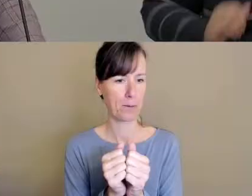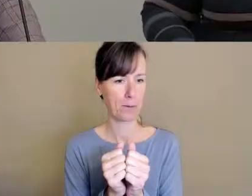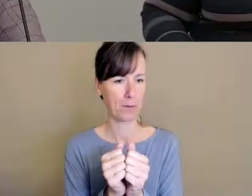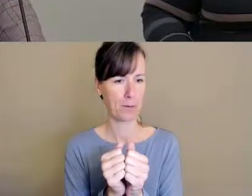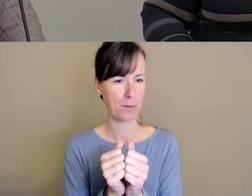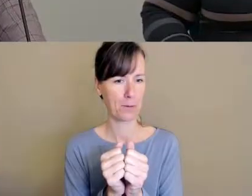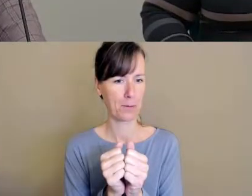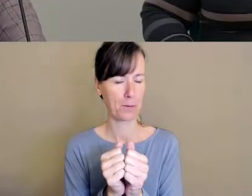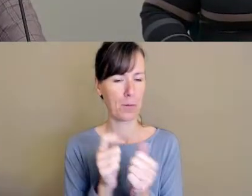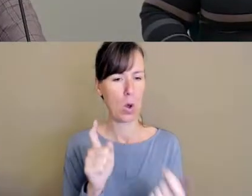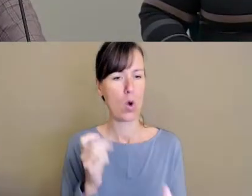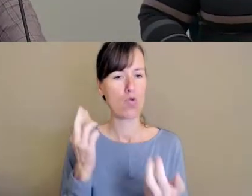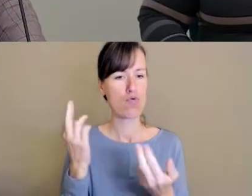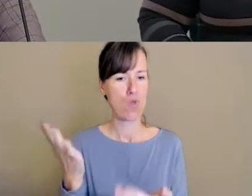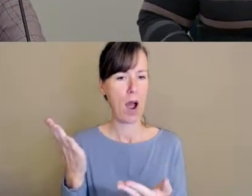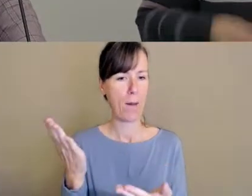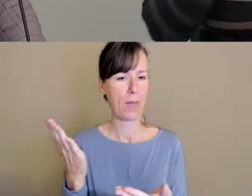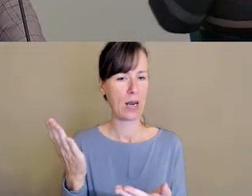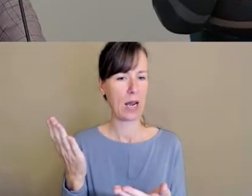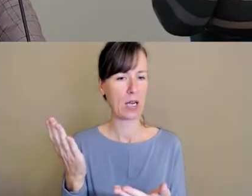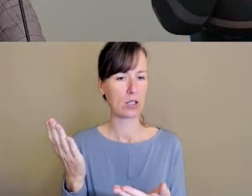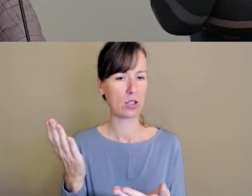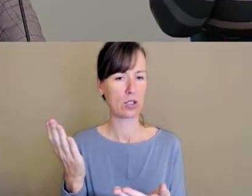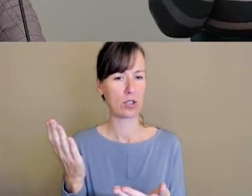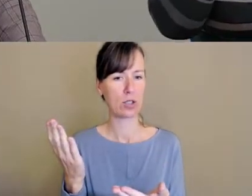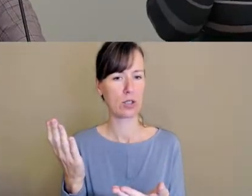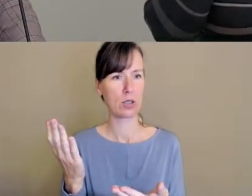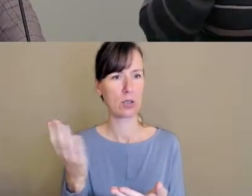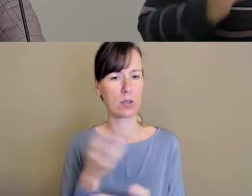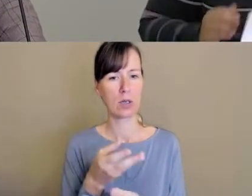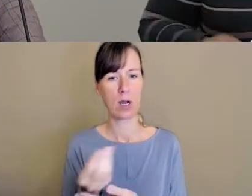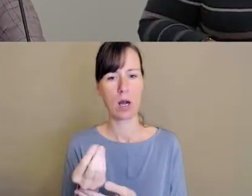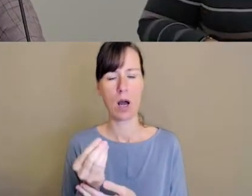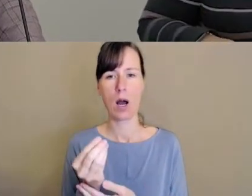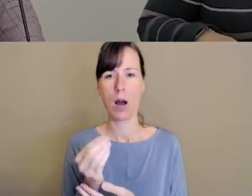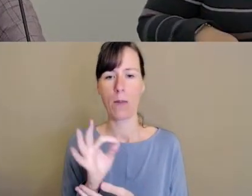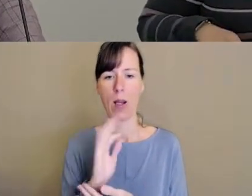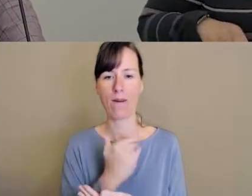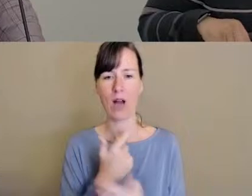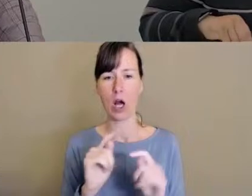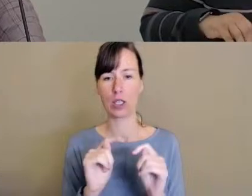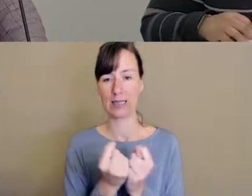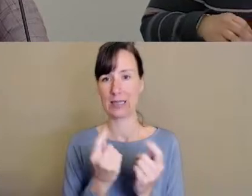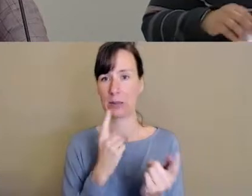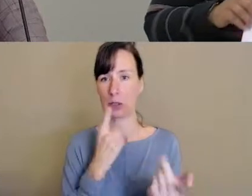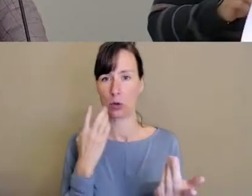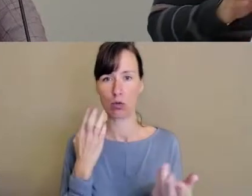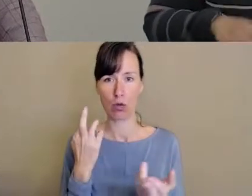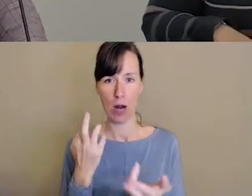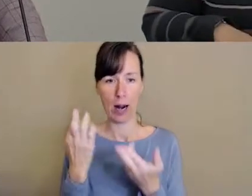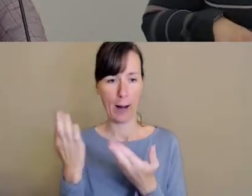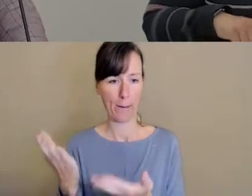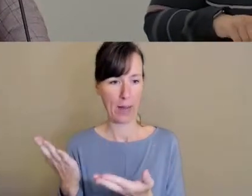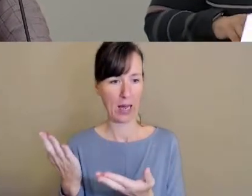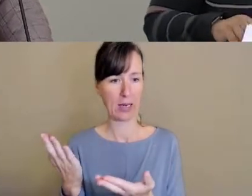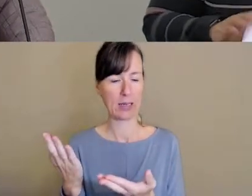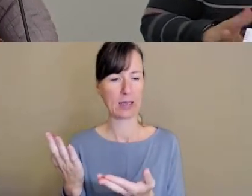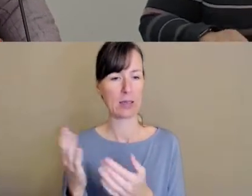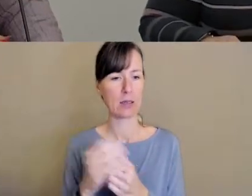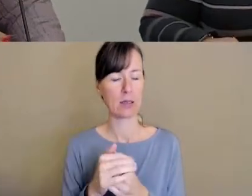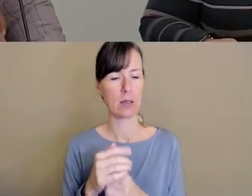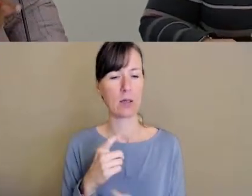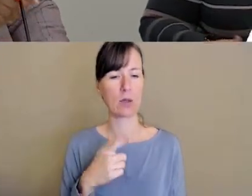recommendation that Public Works team is recommending today. So at this point, I'll turn it over to the Public Works